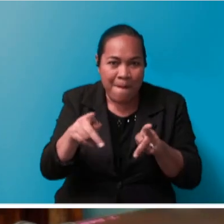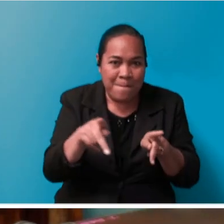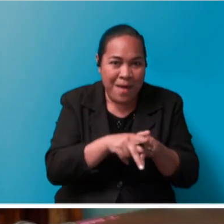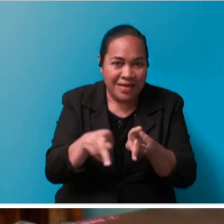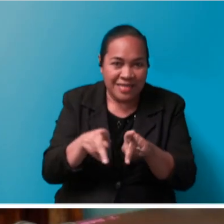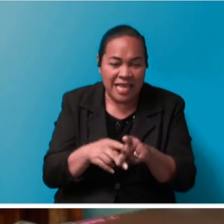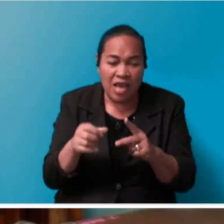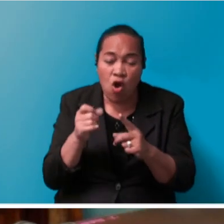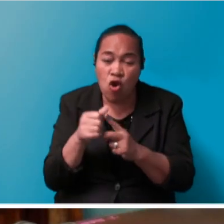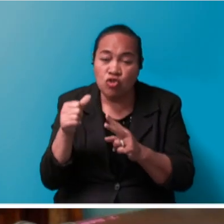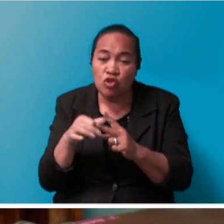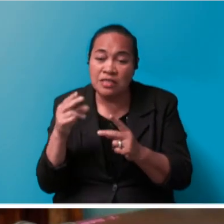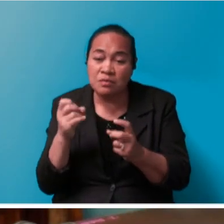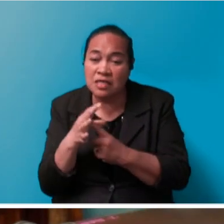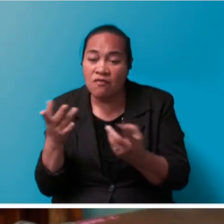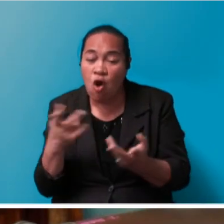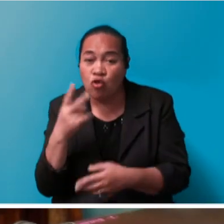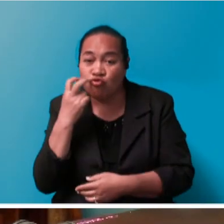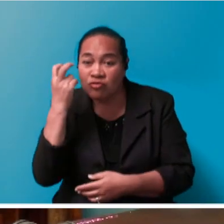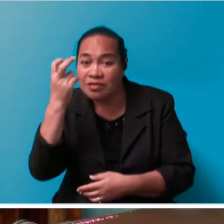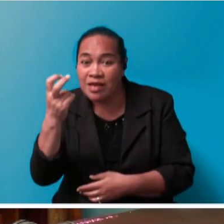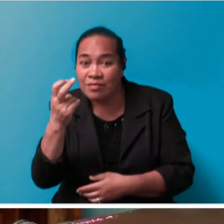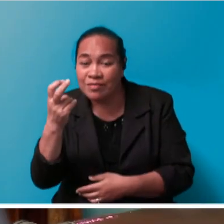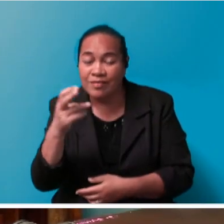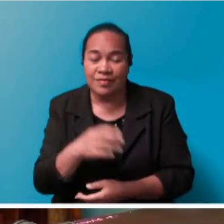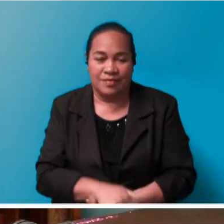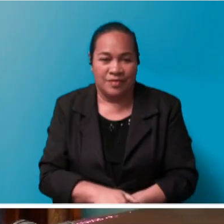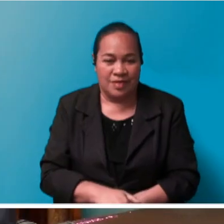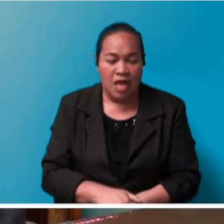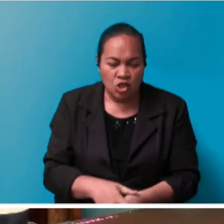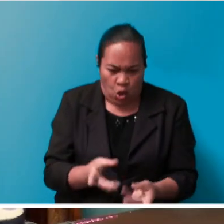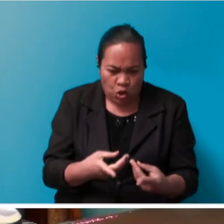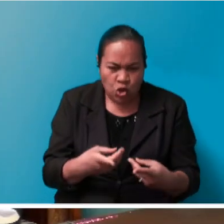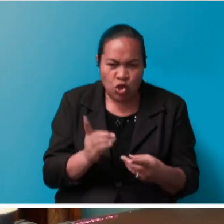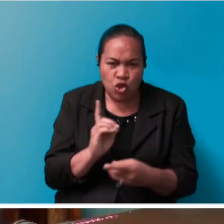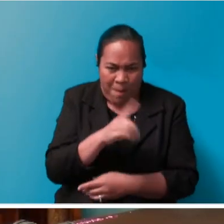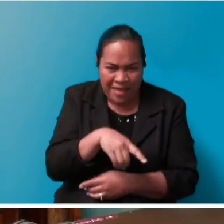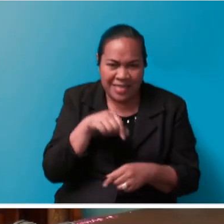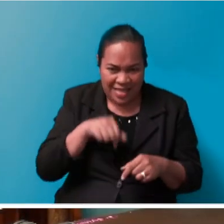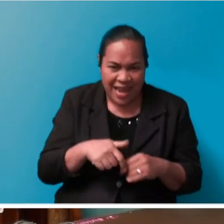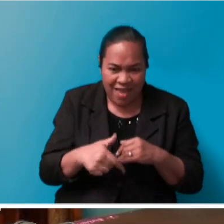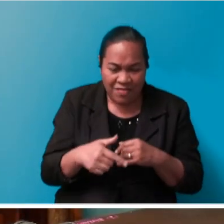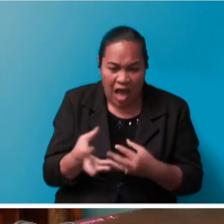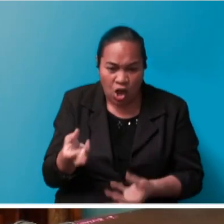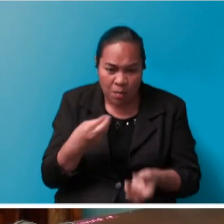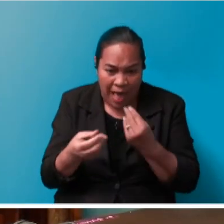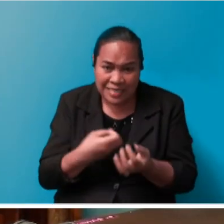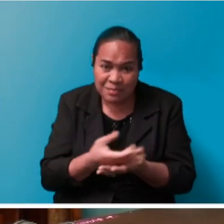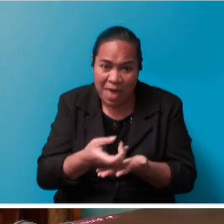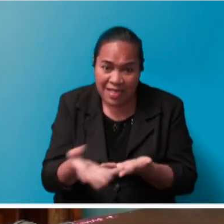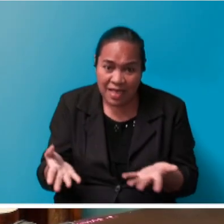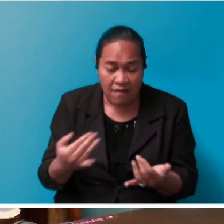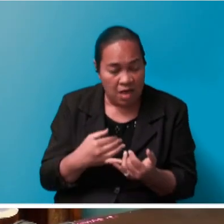tourism source market for us. So at the domestic level, Mr. Speaker, the consumption spending remains